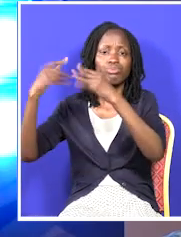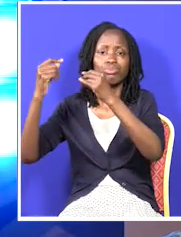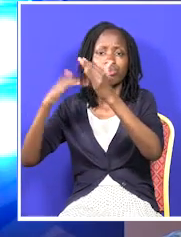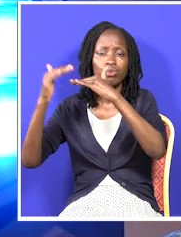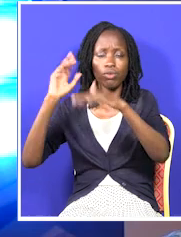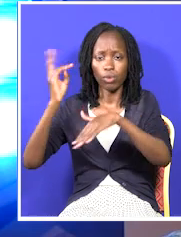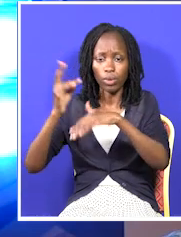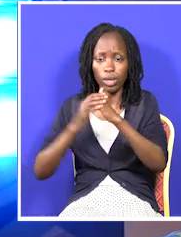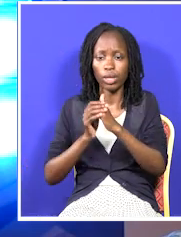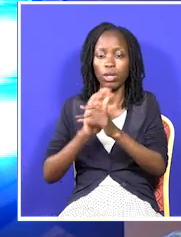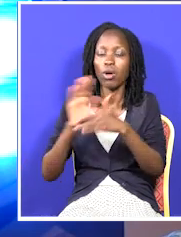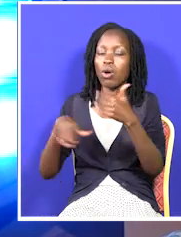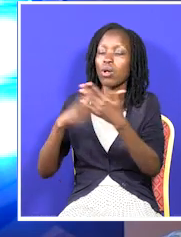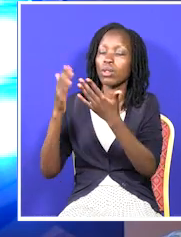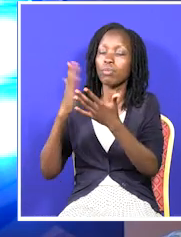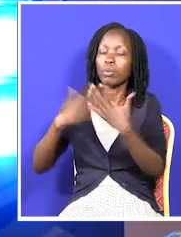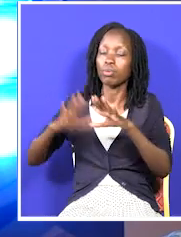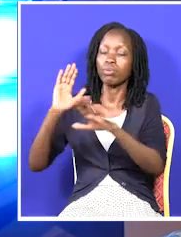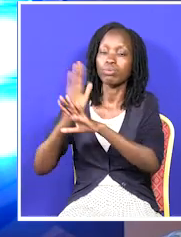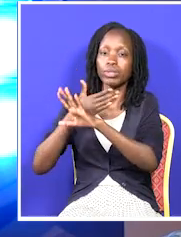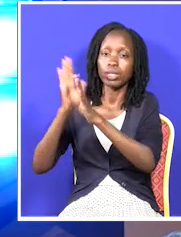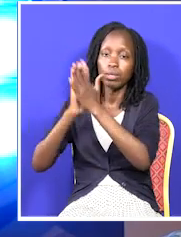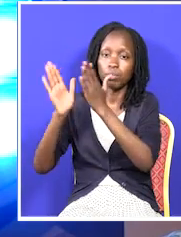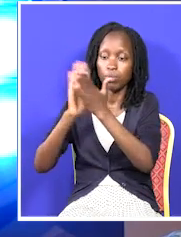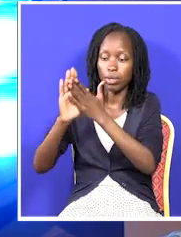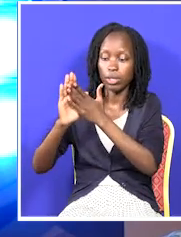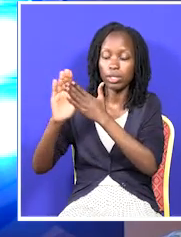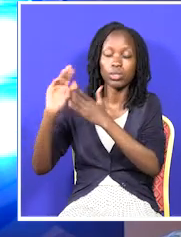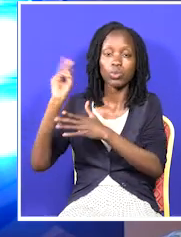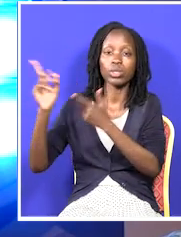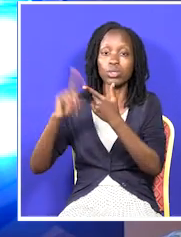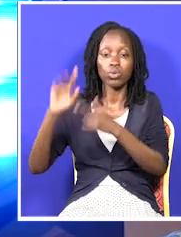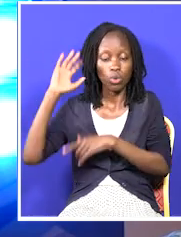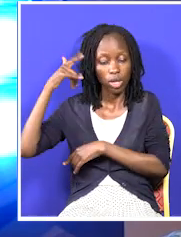will be singing praises to the Lamb of God.